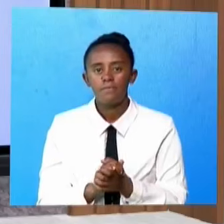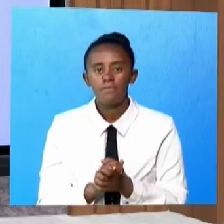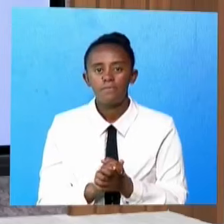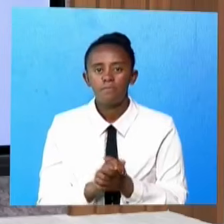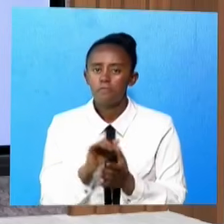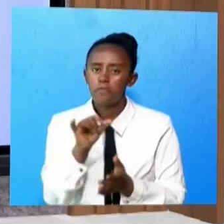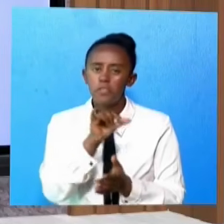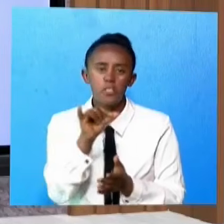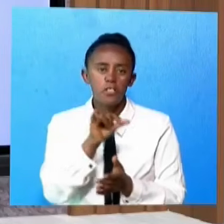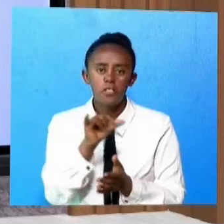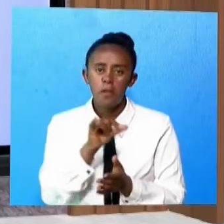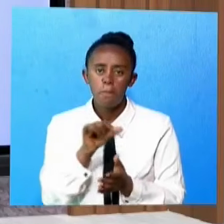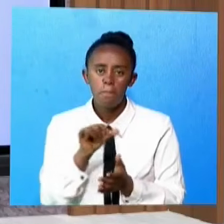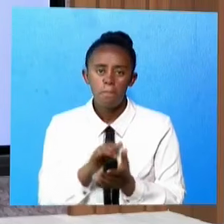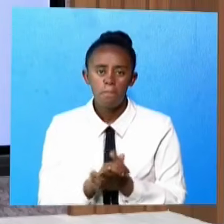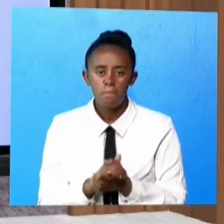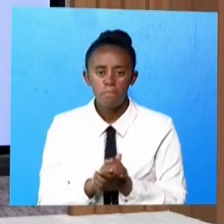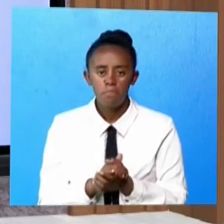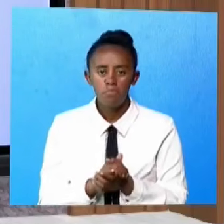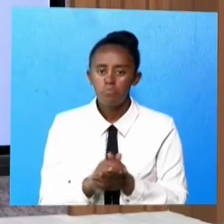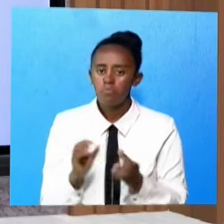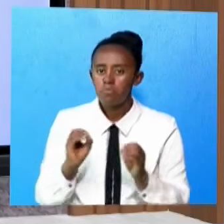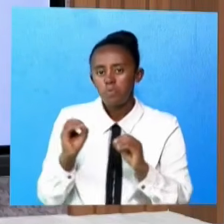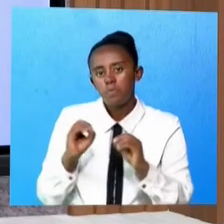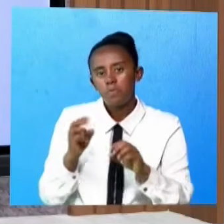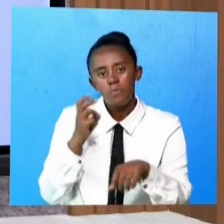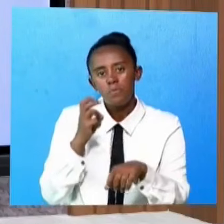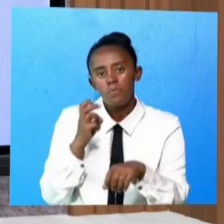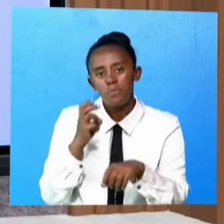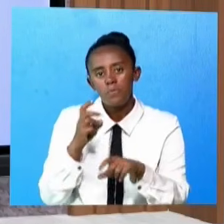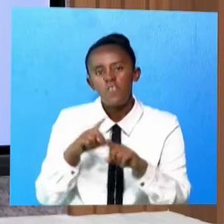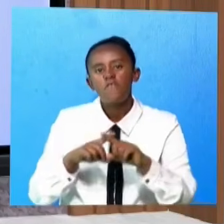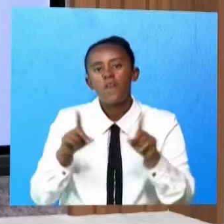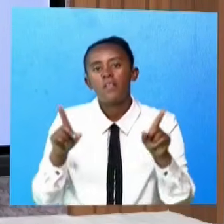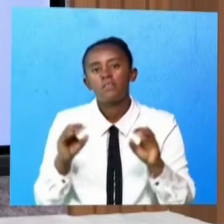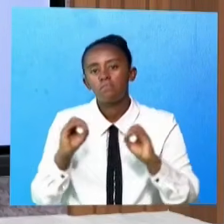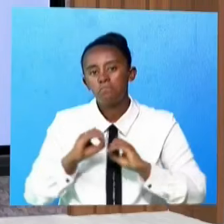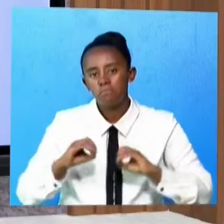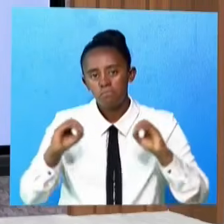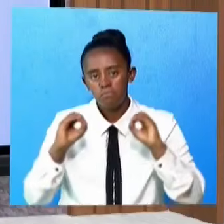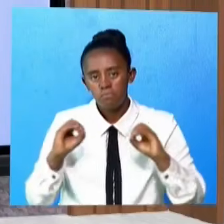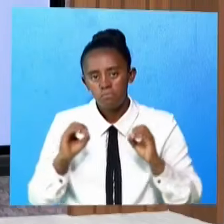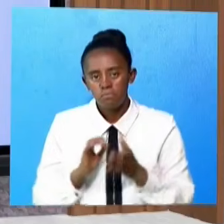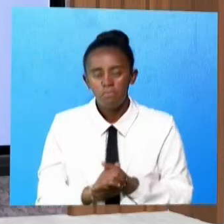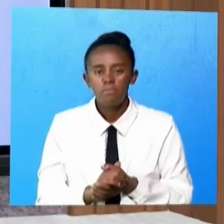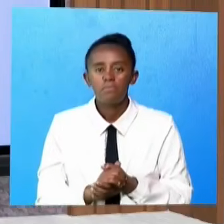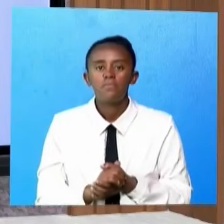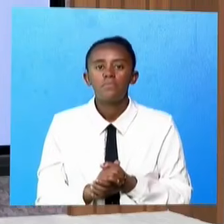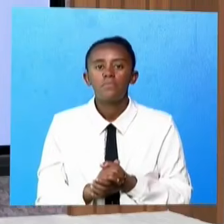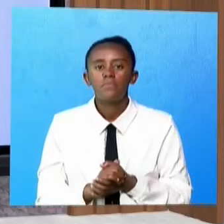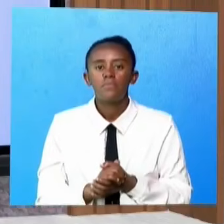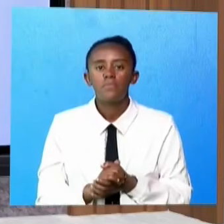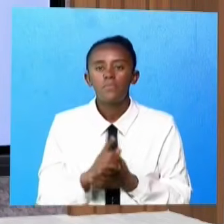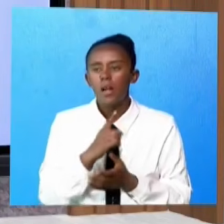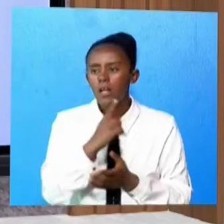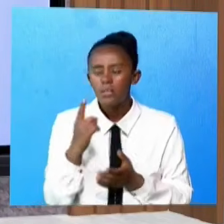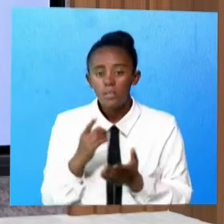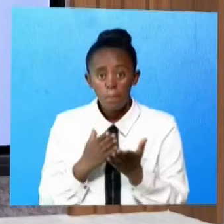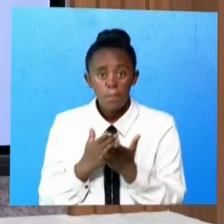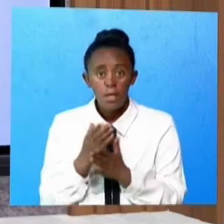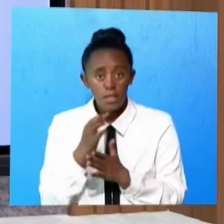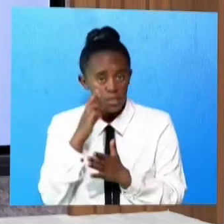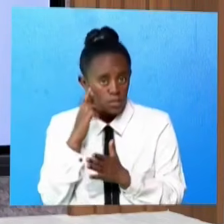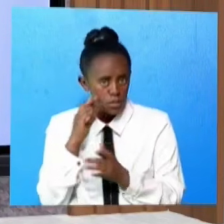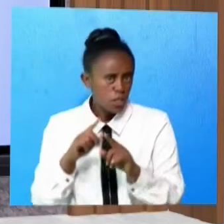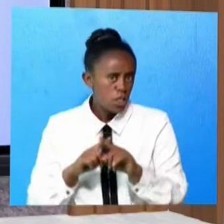The same, but they are no different. See, in structure they are both same, whereas in some cases they